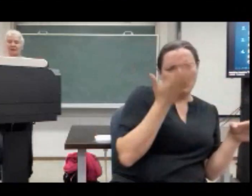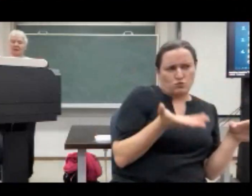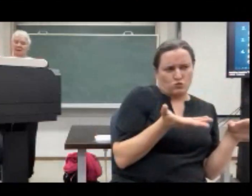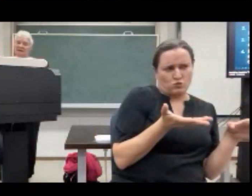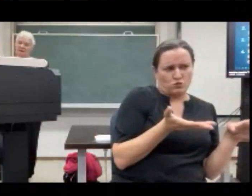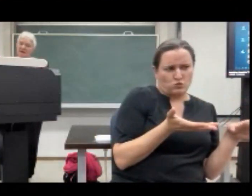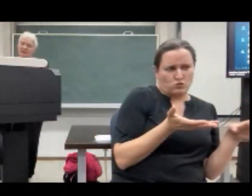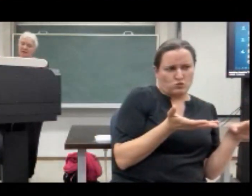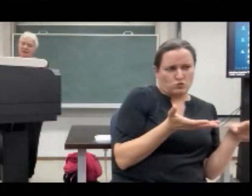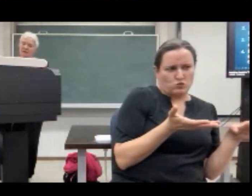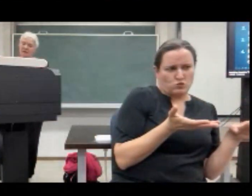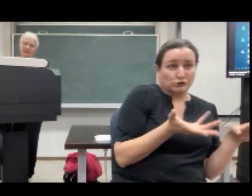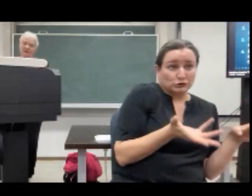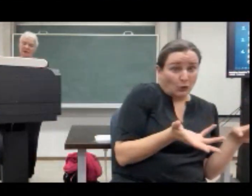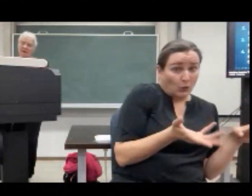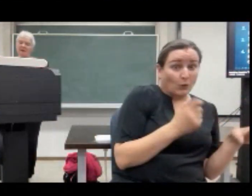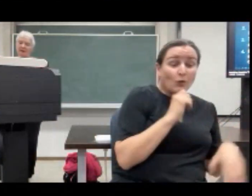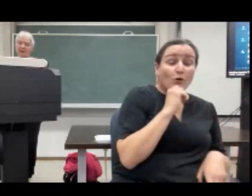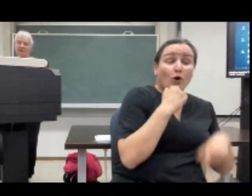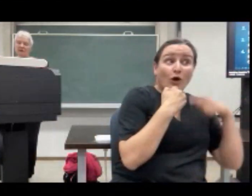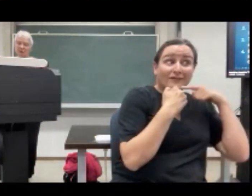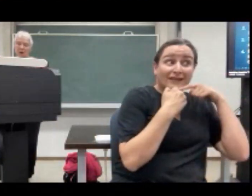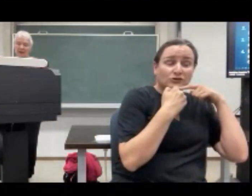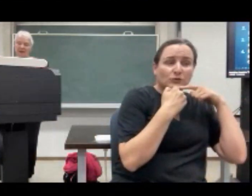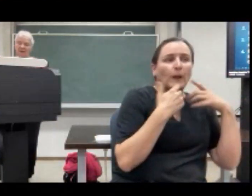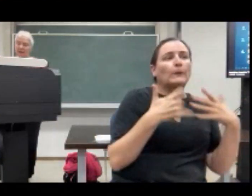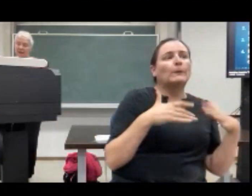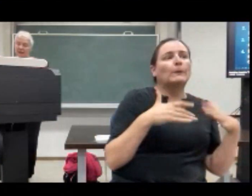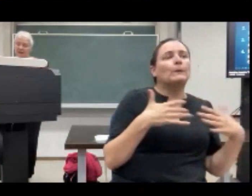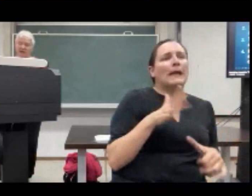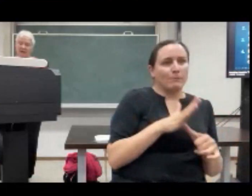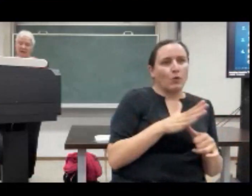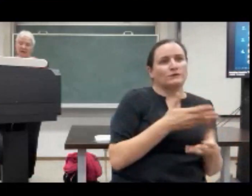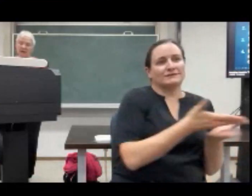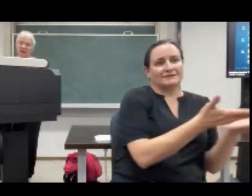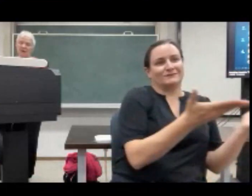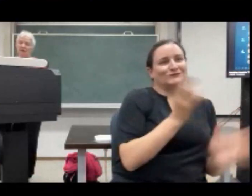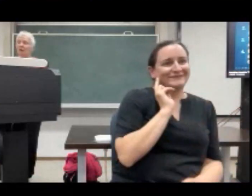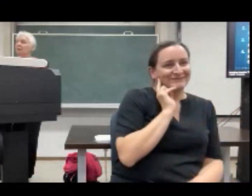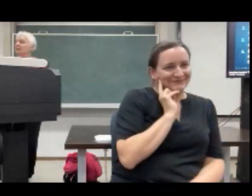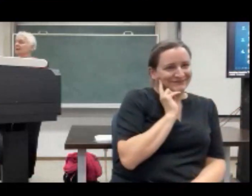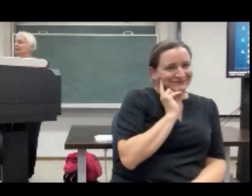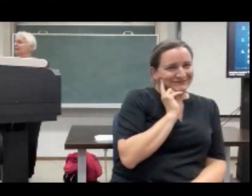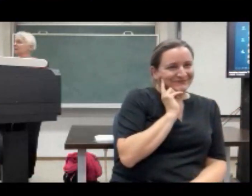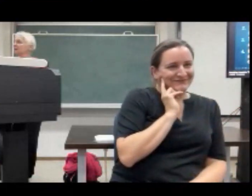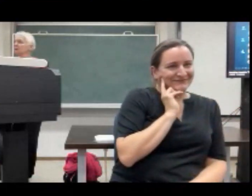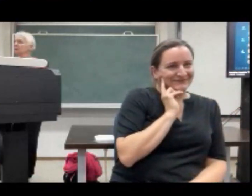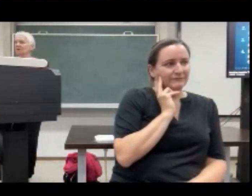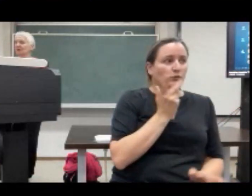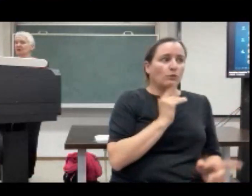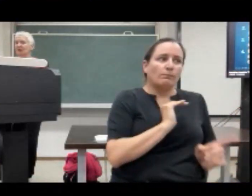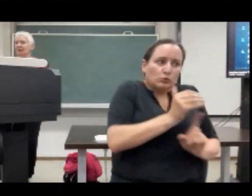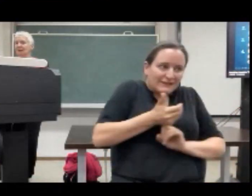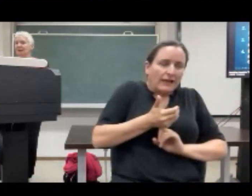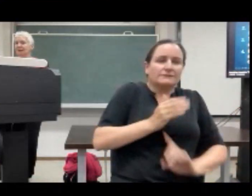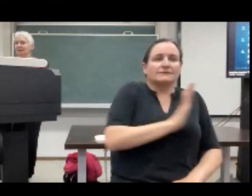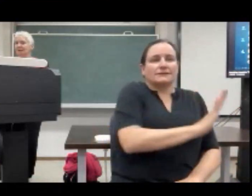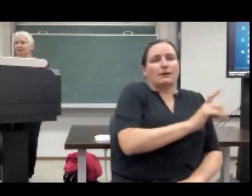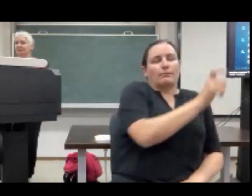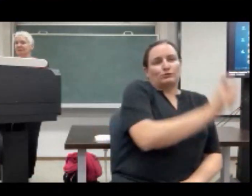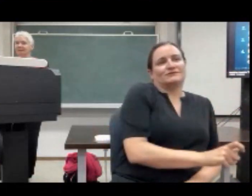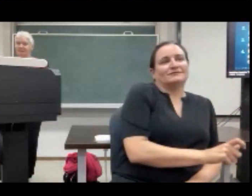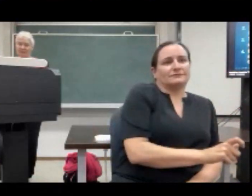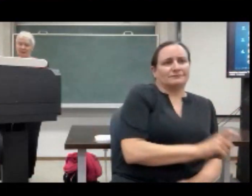And it's therefore necessary to think of some way creatively for protecting people's